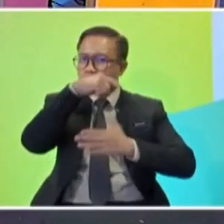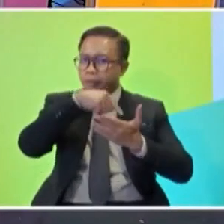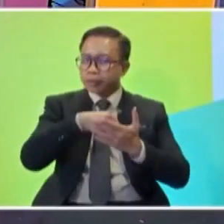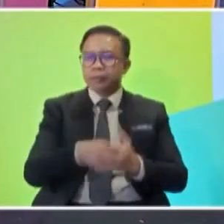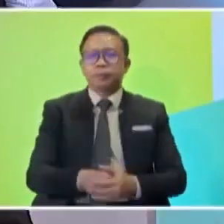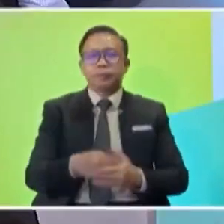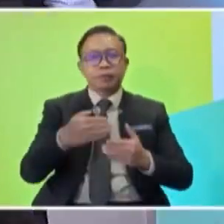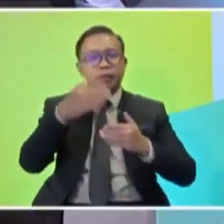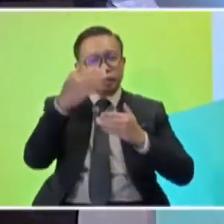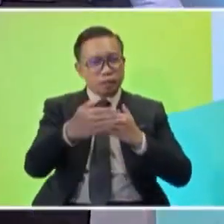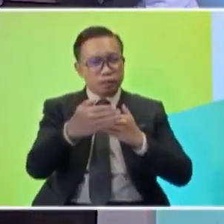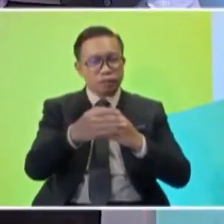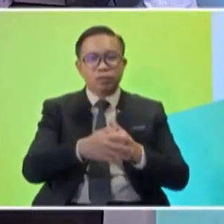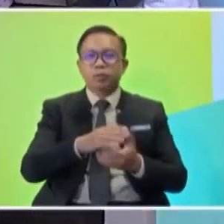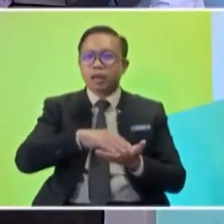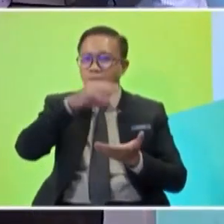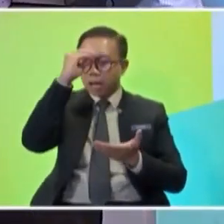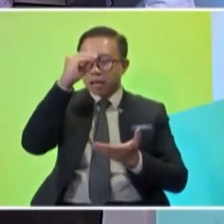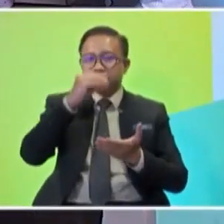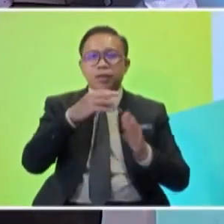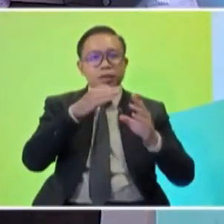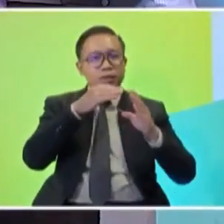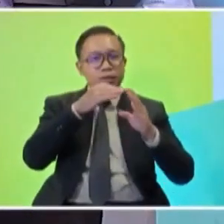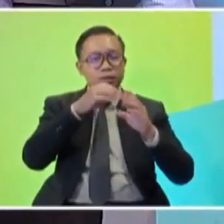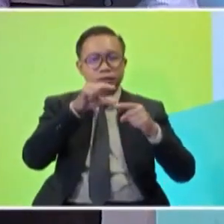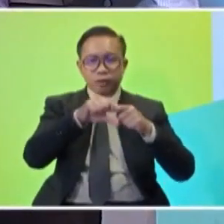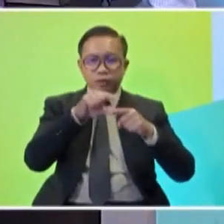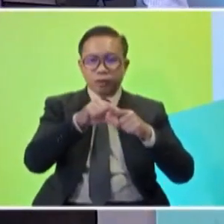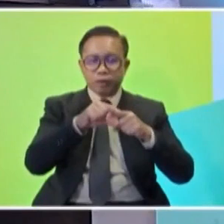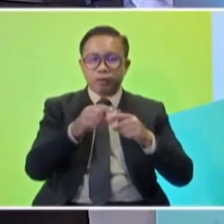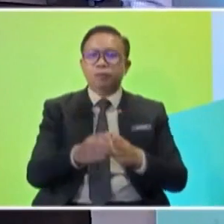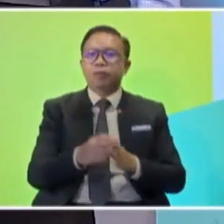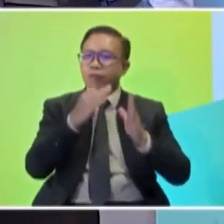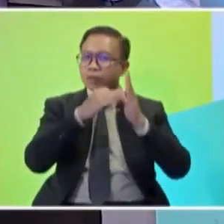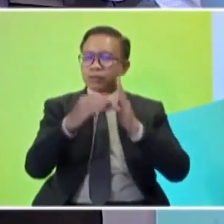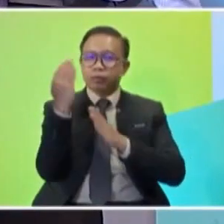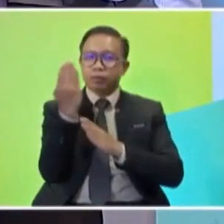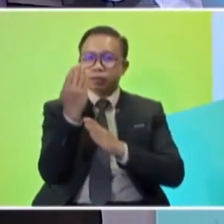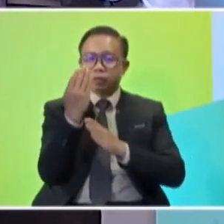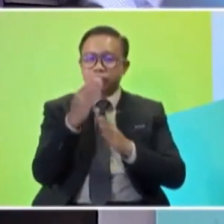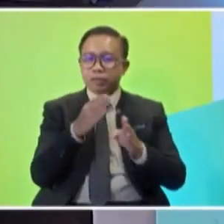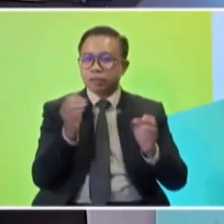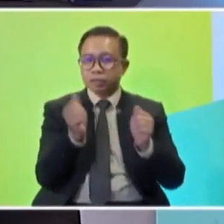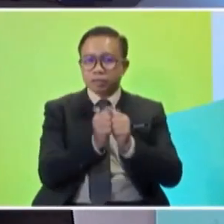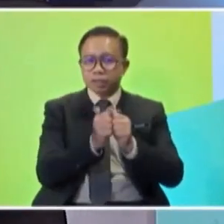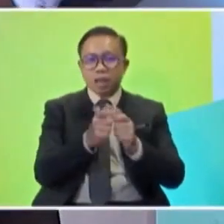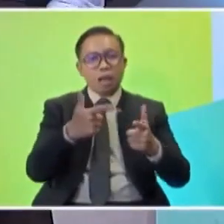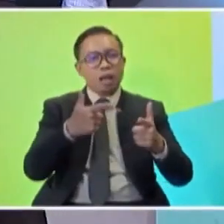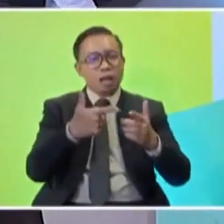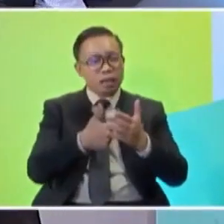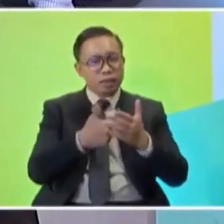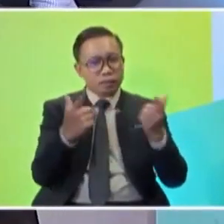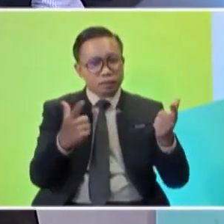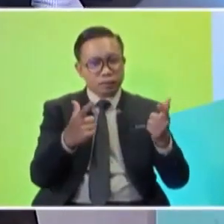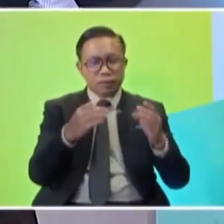Okay, the next skill that we're going to learn is divide proper fraction with another proper fraction. Okay, let's go for a